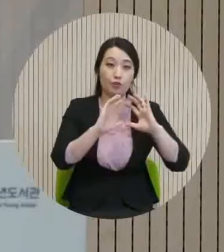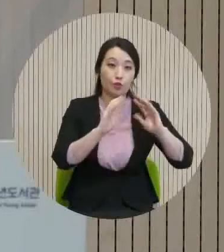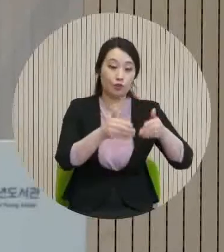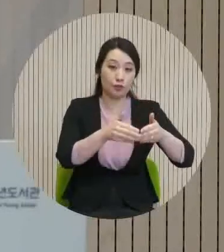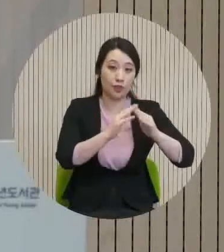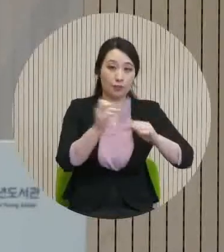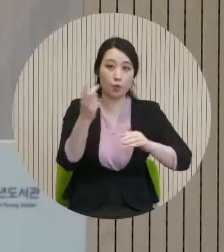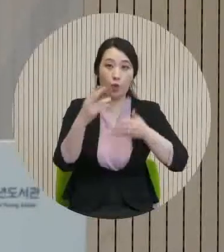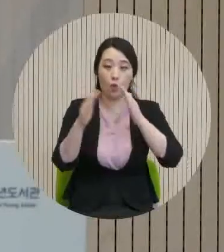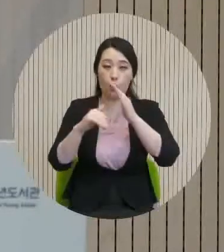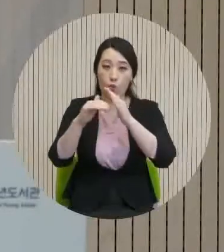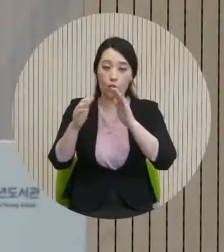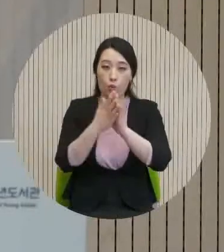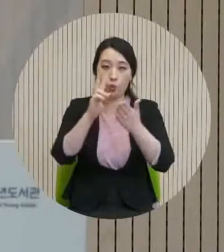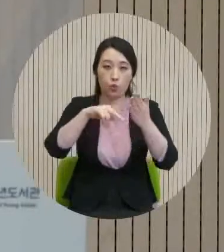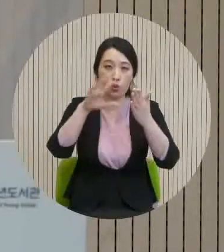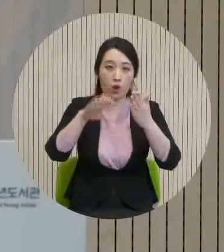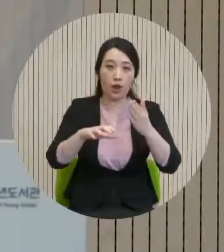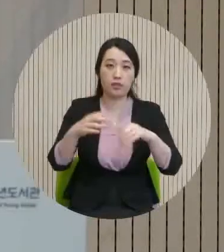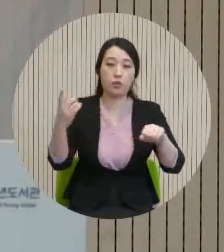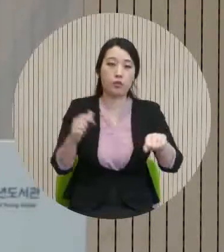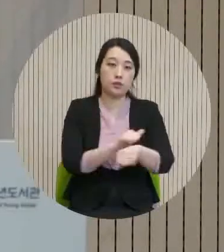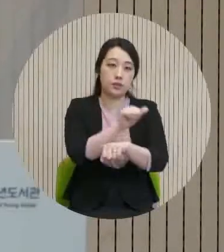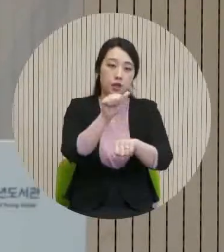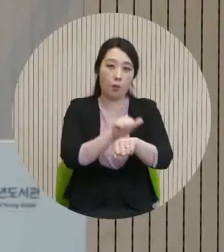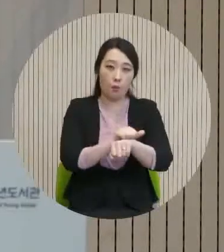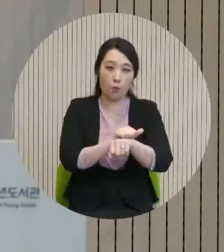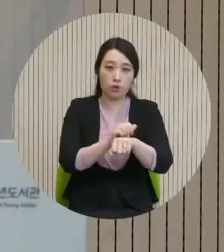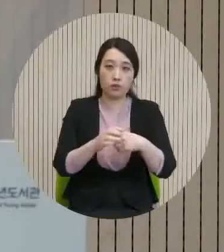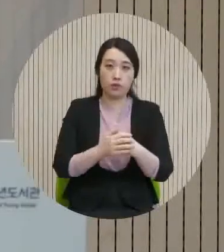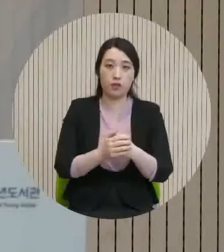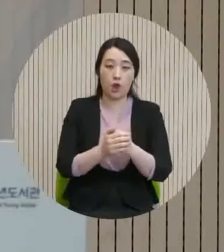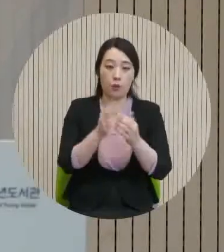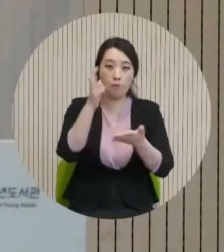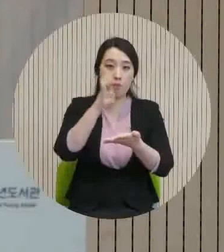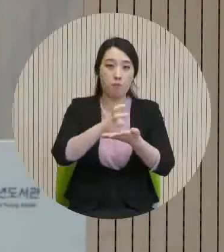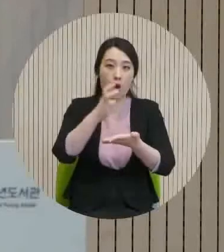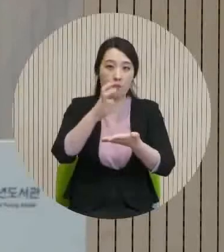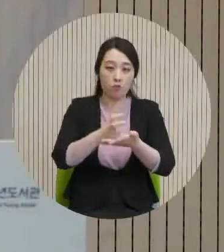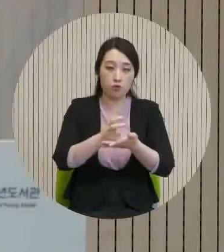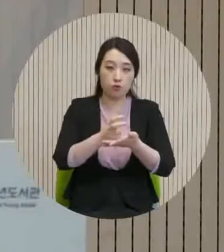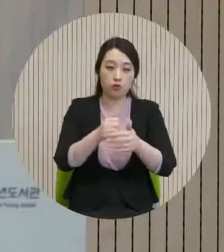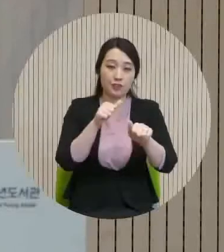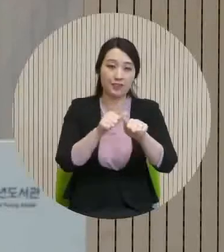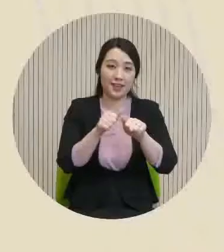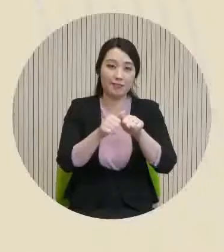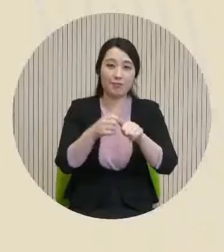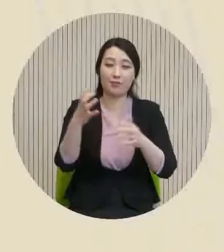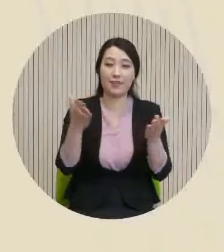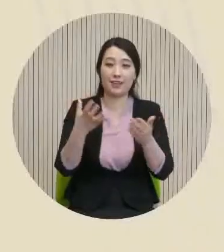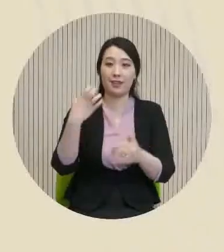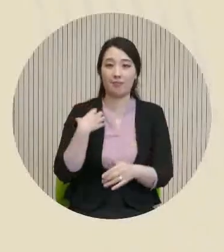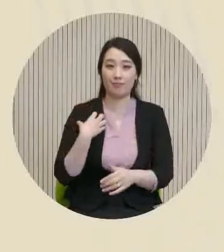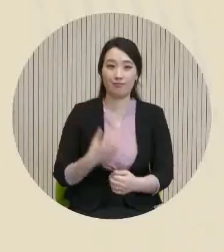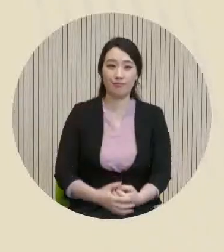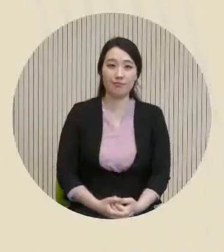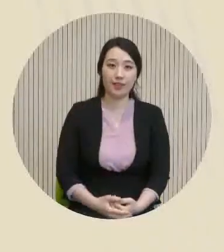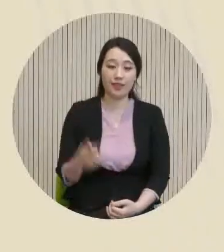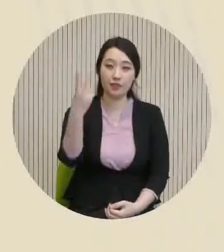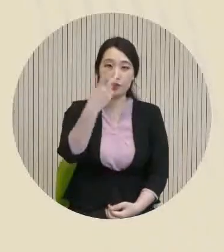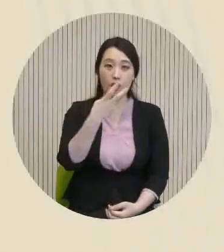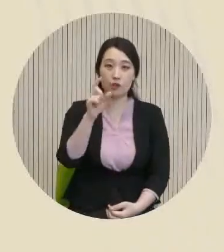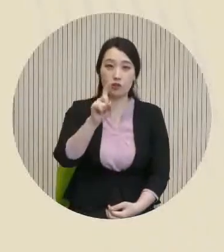Library Committee to provide legal advice to national libraries, public libraries, and National Archives of